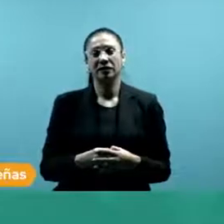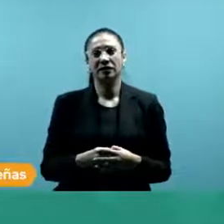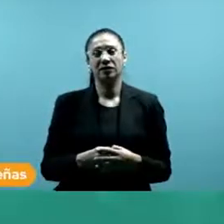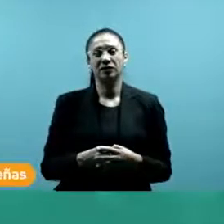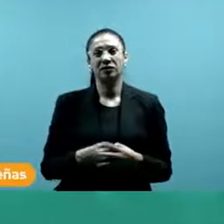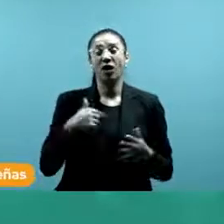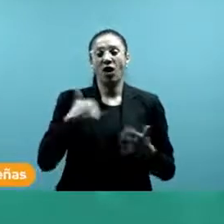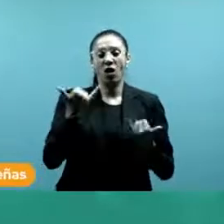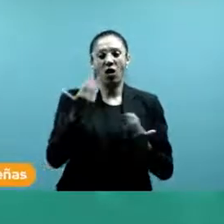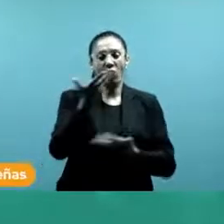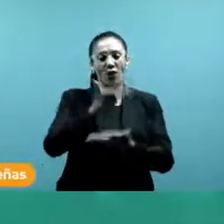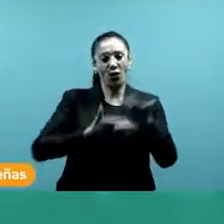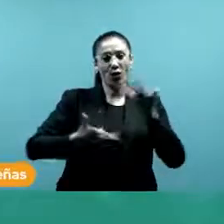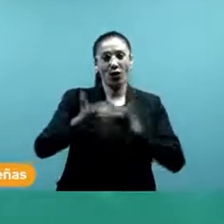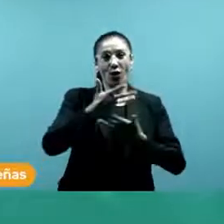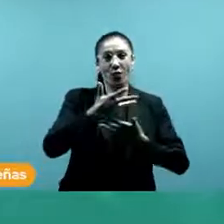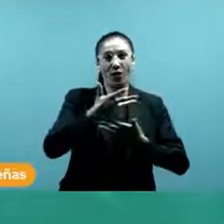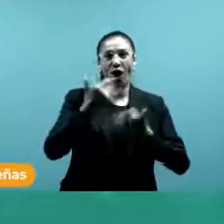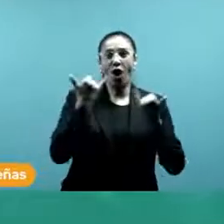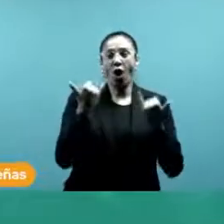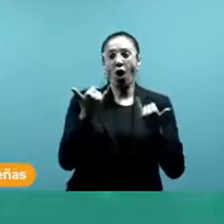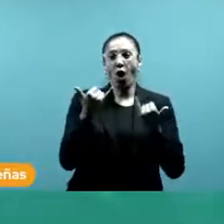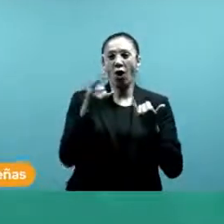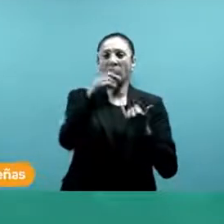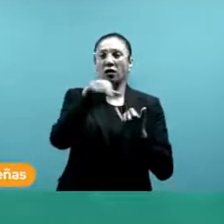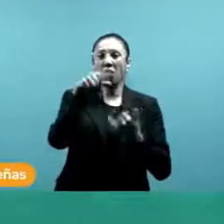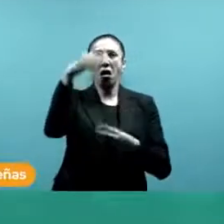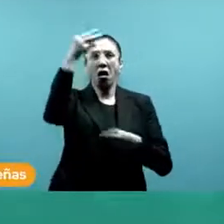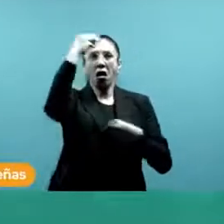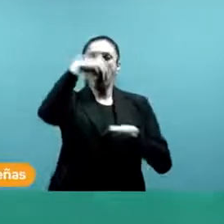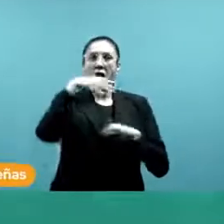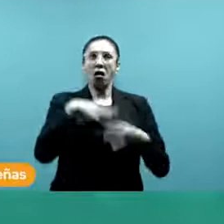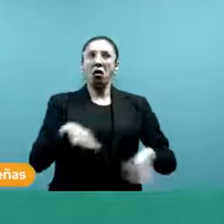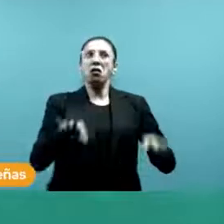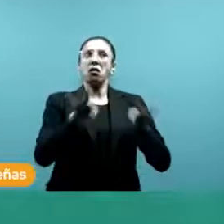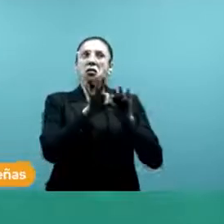enough for you.